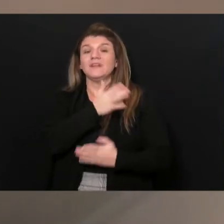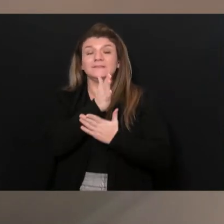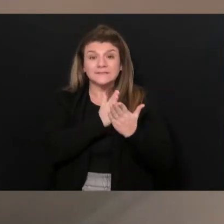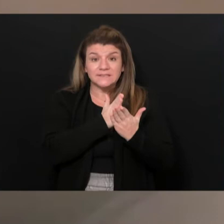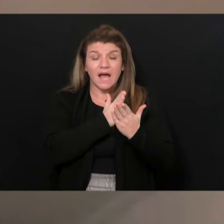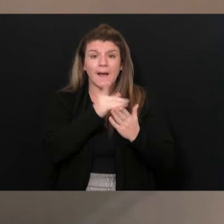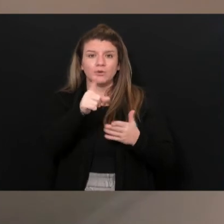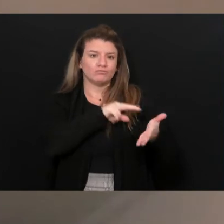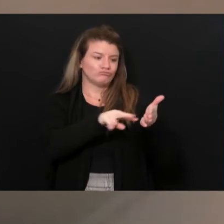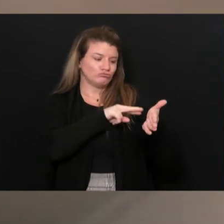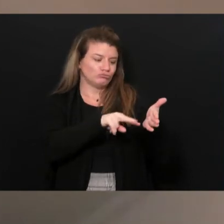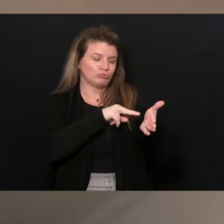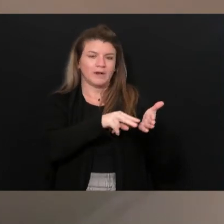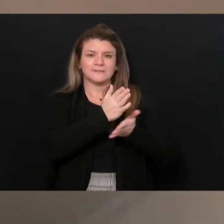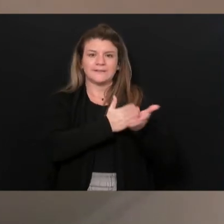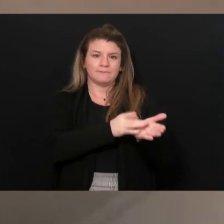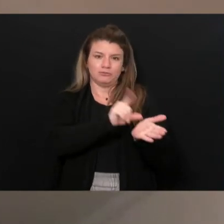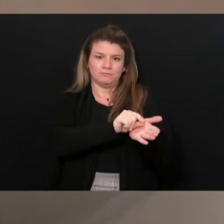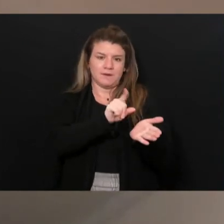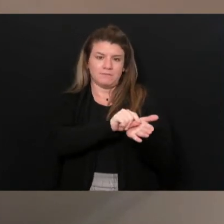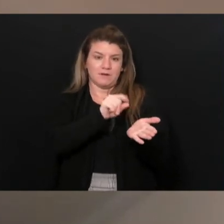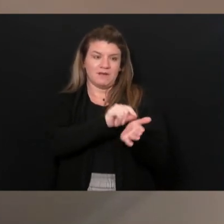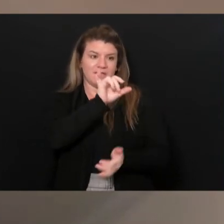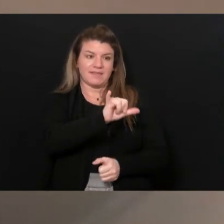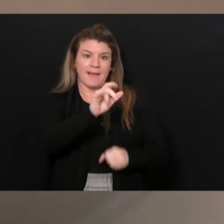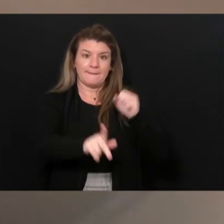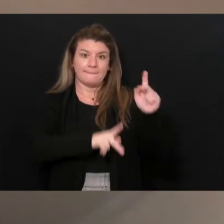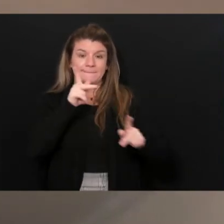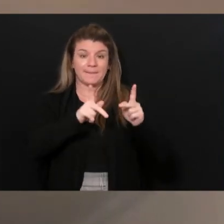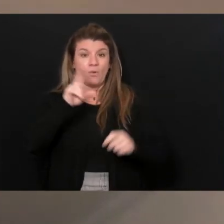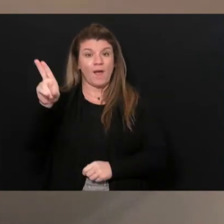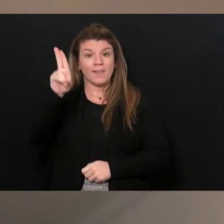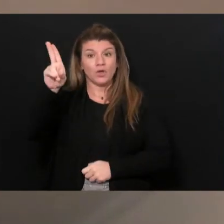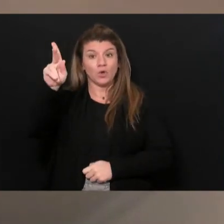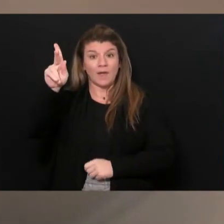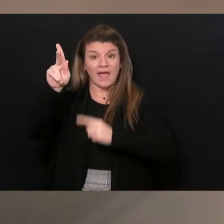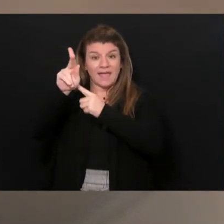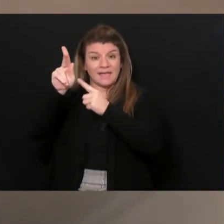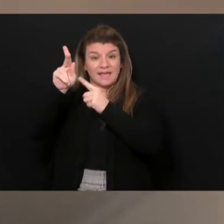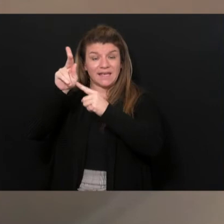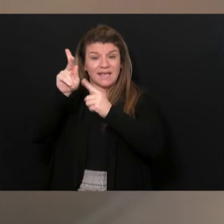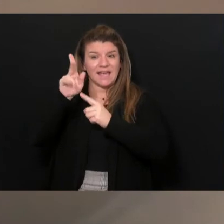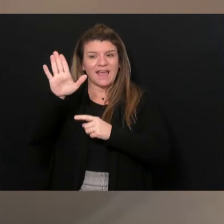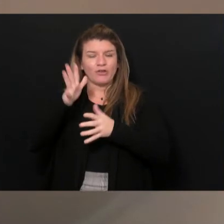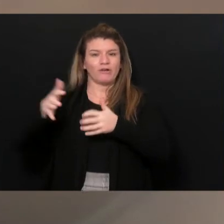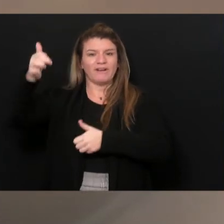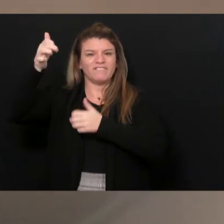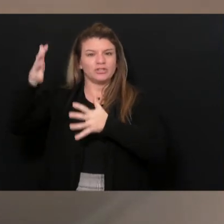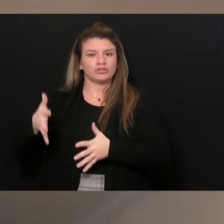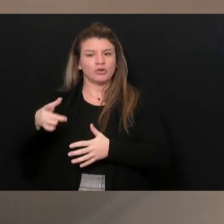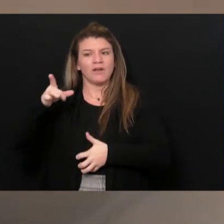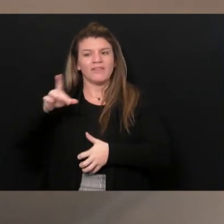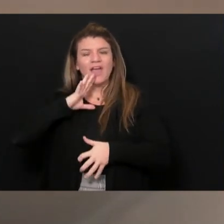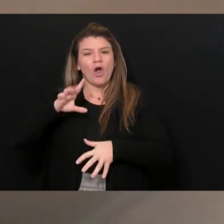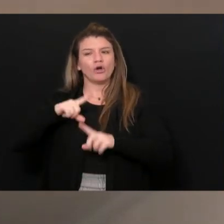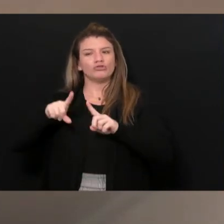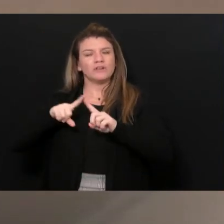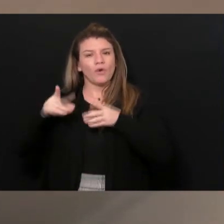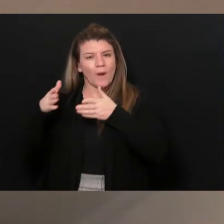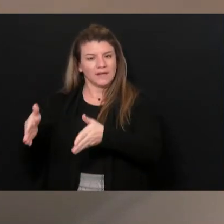have read in the paper that people in the United Kingdom and officials there are taking a bit of a different